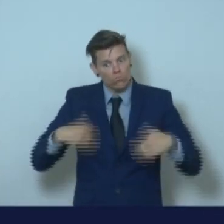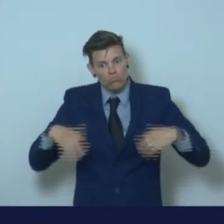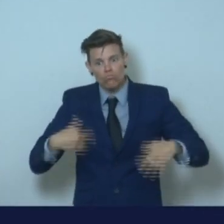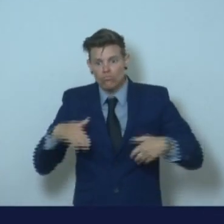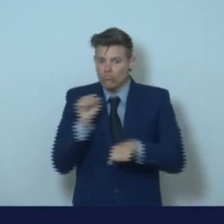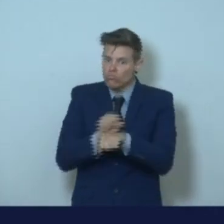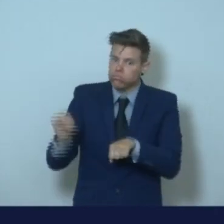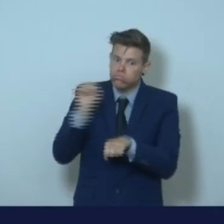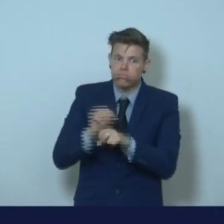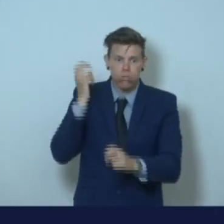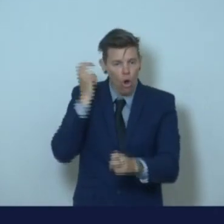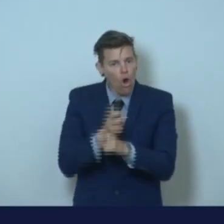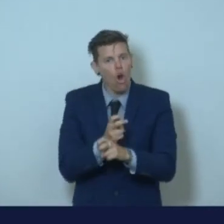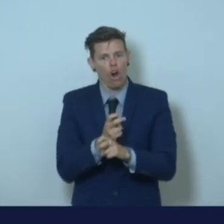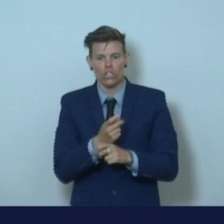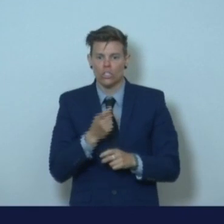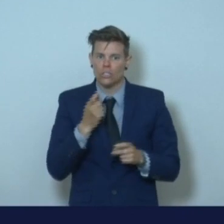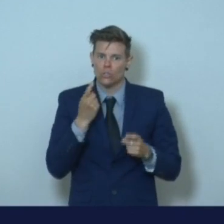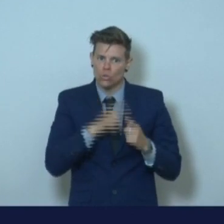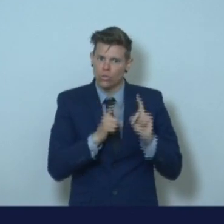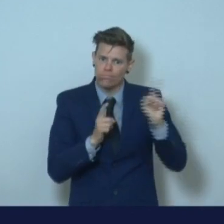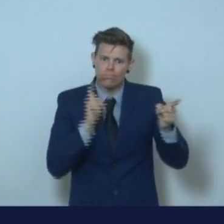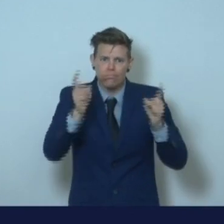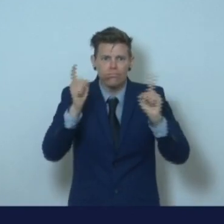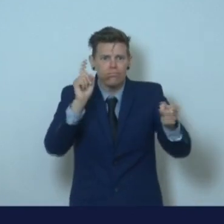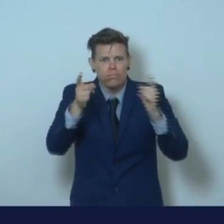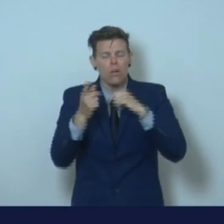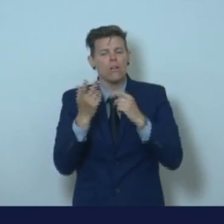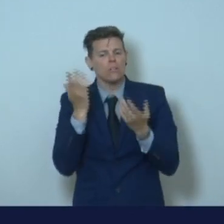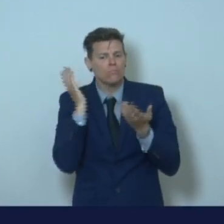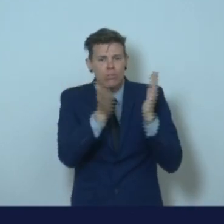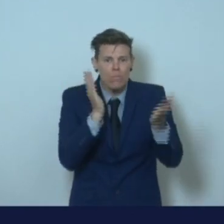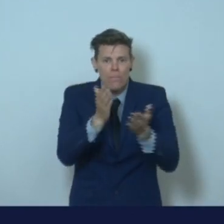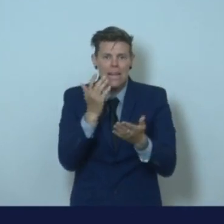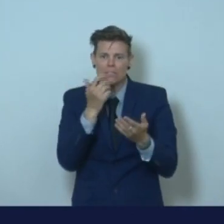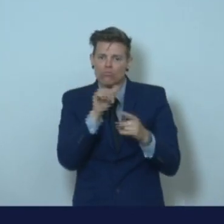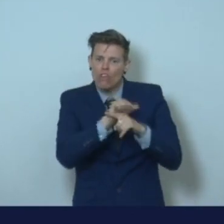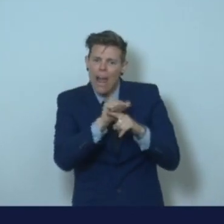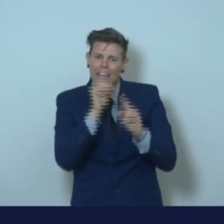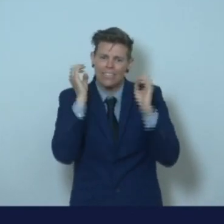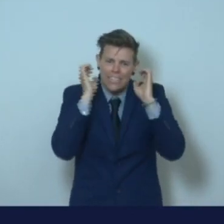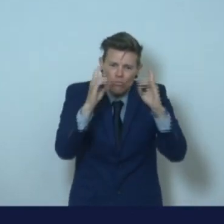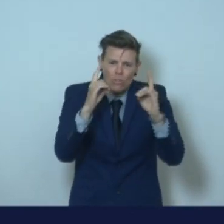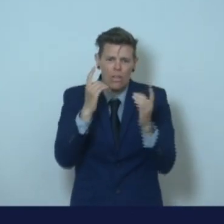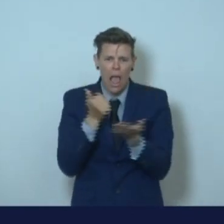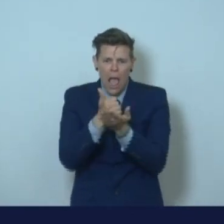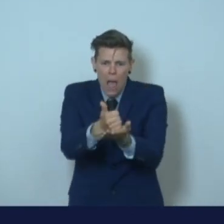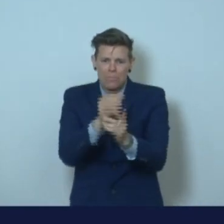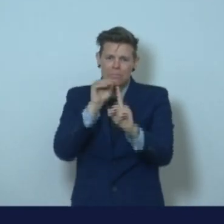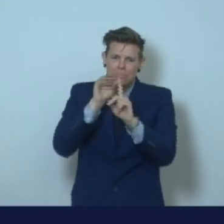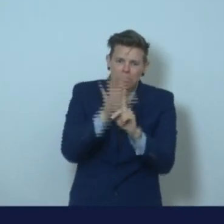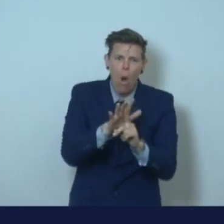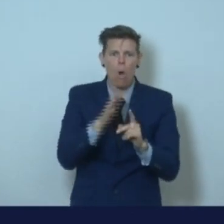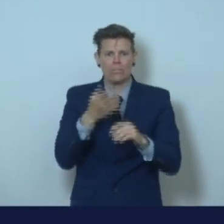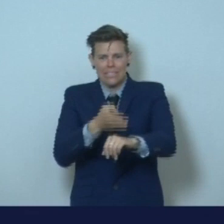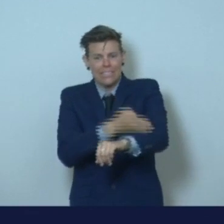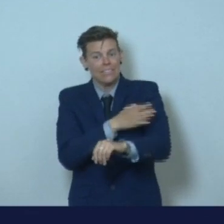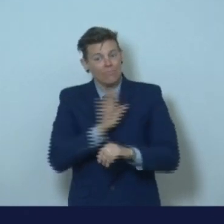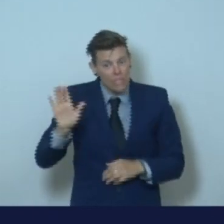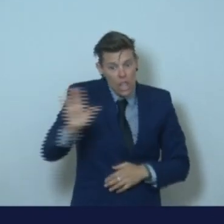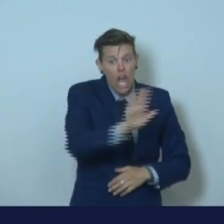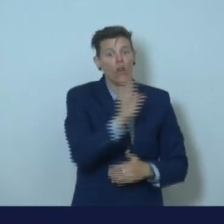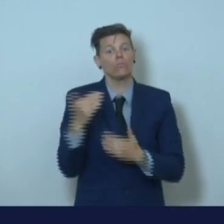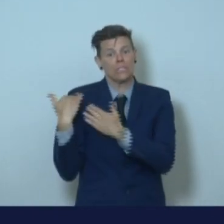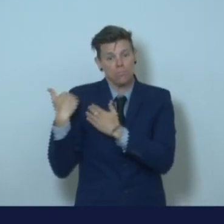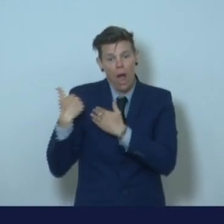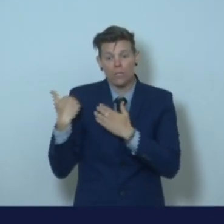a big stick, but rather to bring supplies and supports and training. But we will also hold businesses accountable who aren't protecting the public